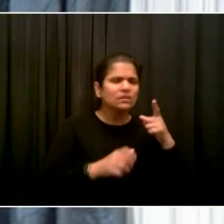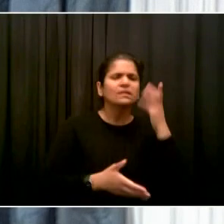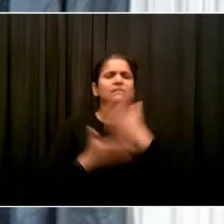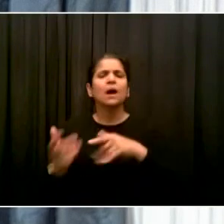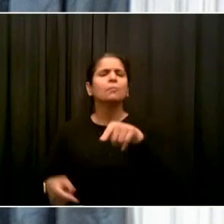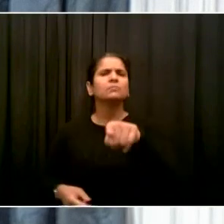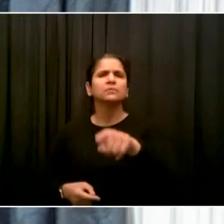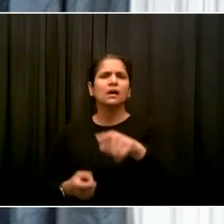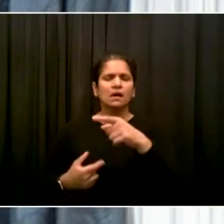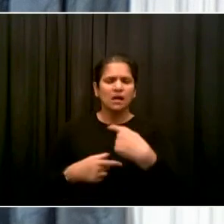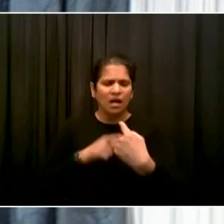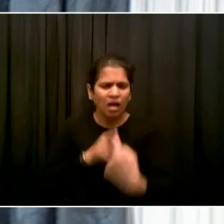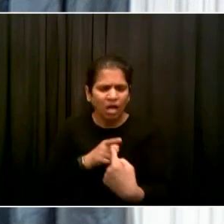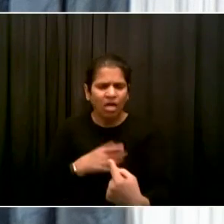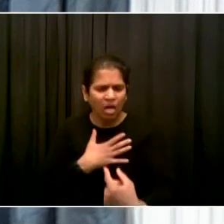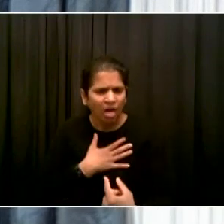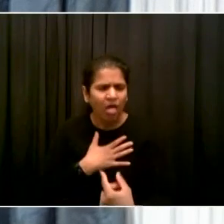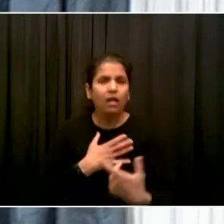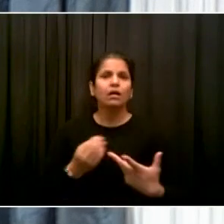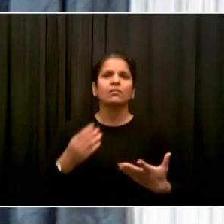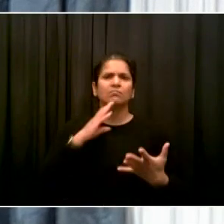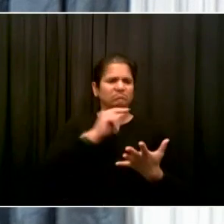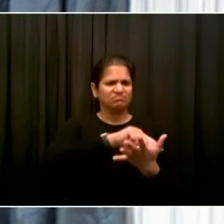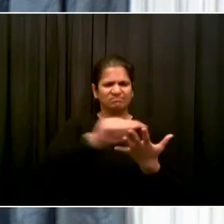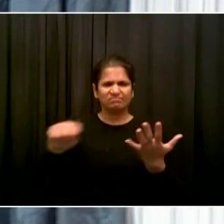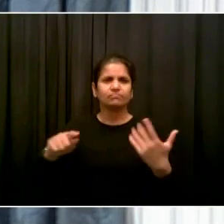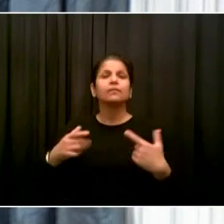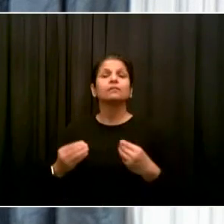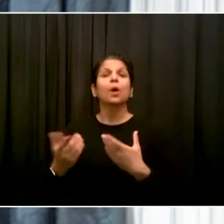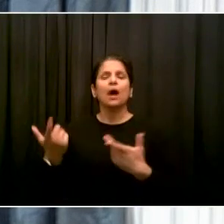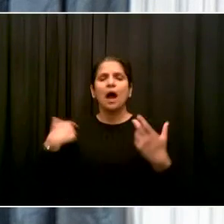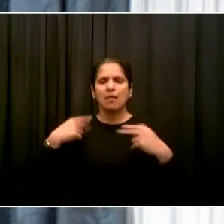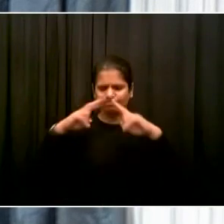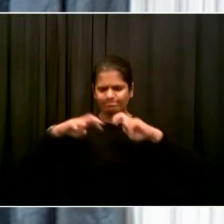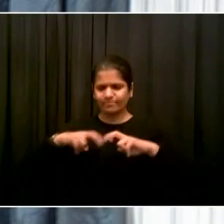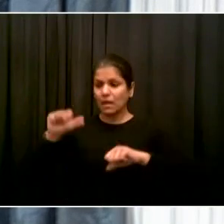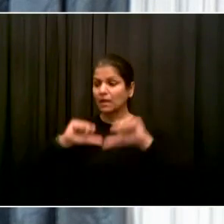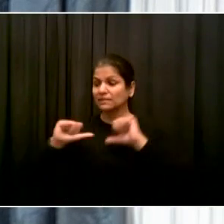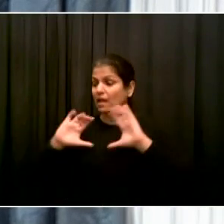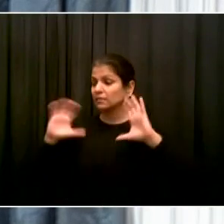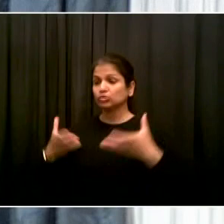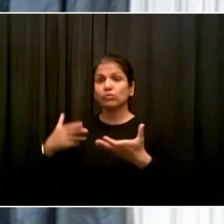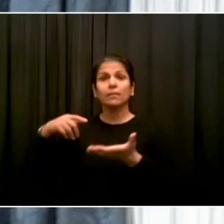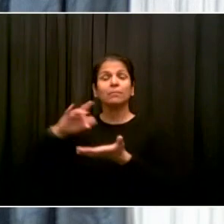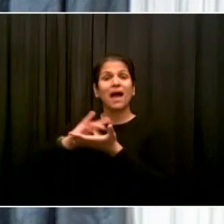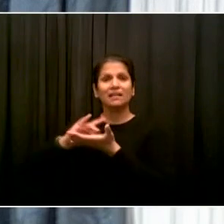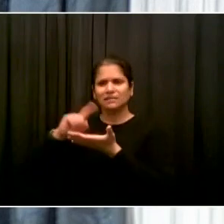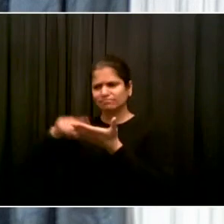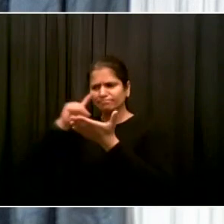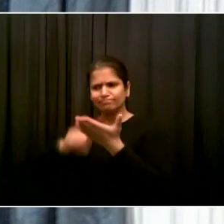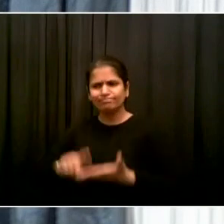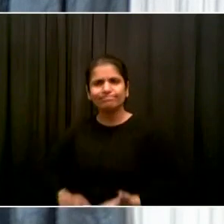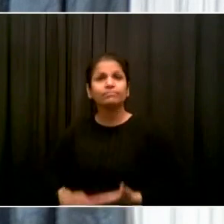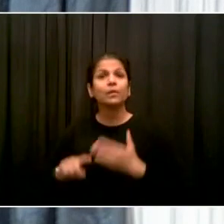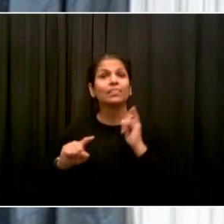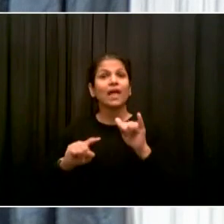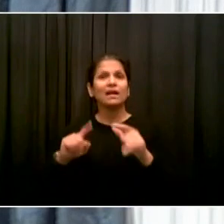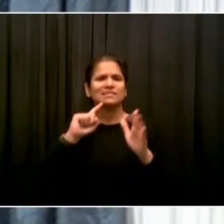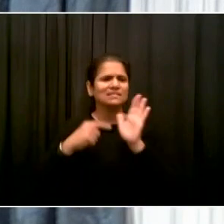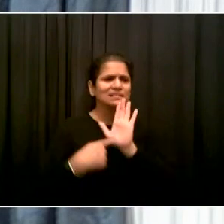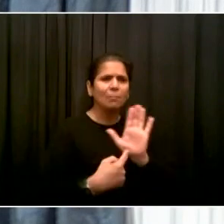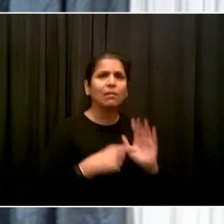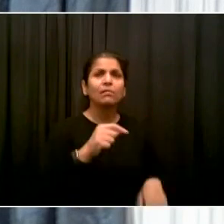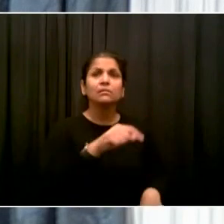people are affected, and what the best treatments are, we're continuing to enhance and personalize the range of resources that we're able to offer